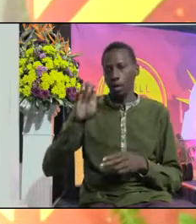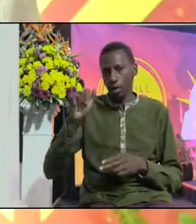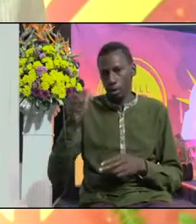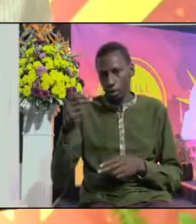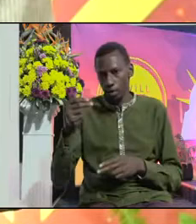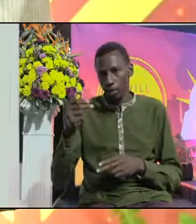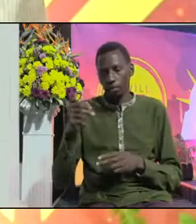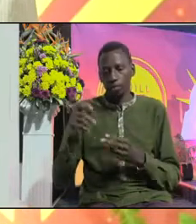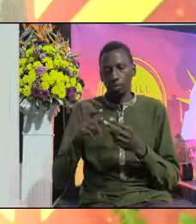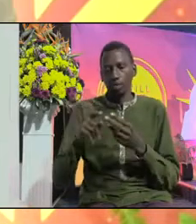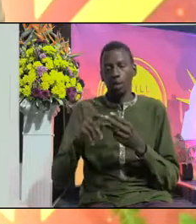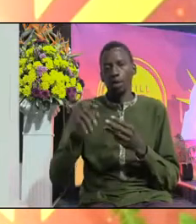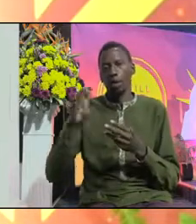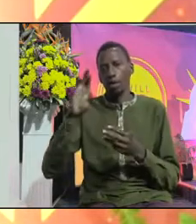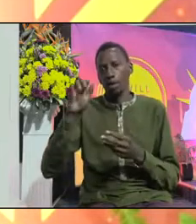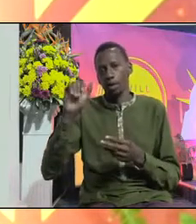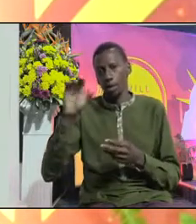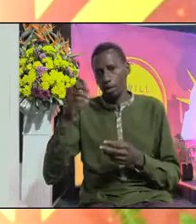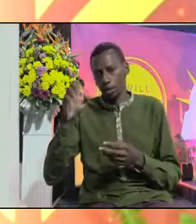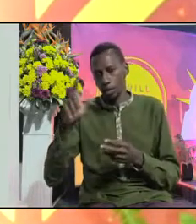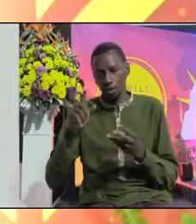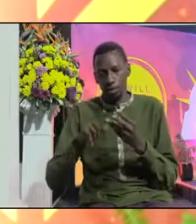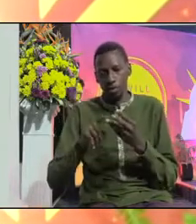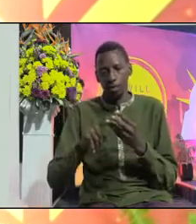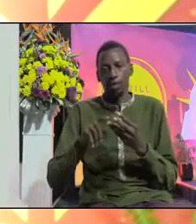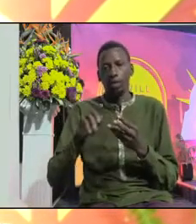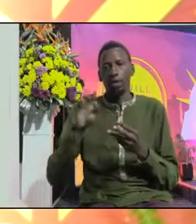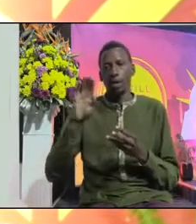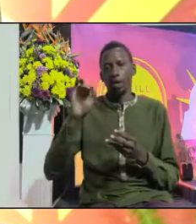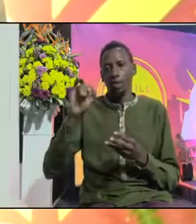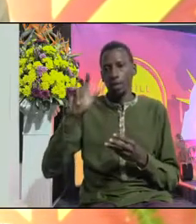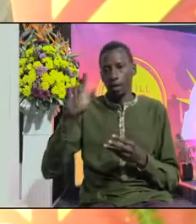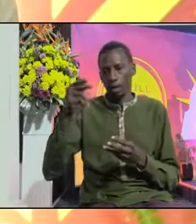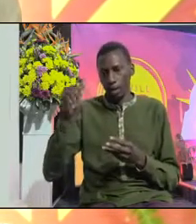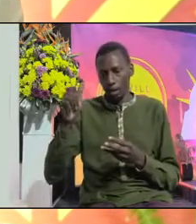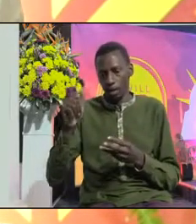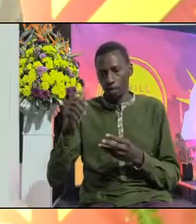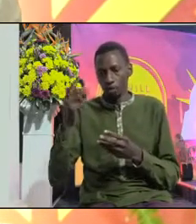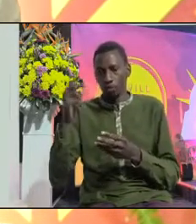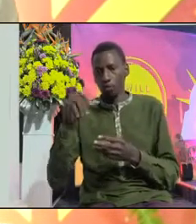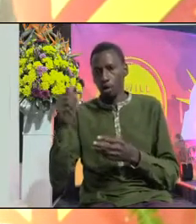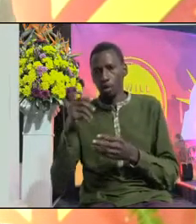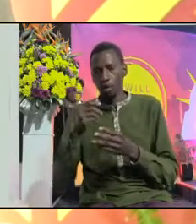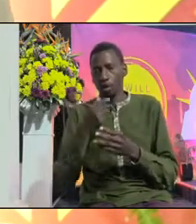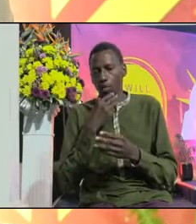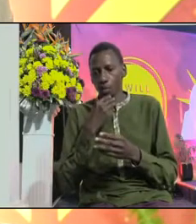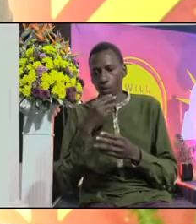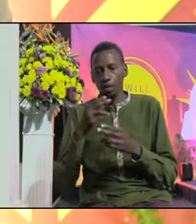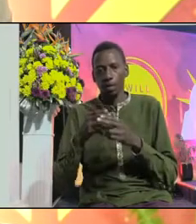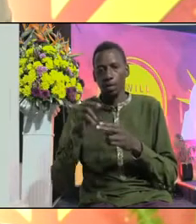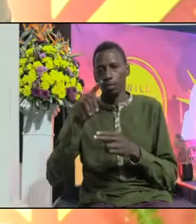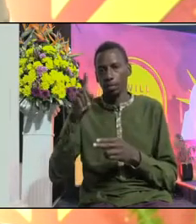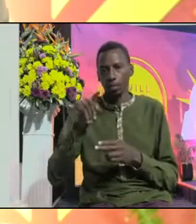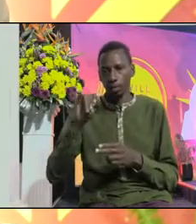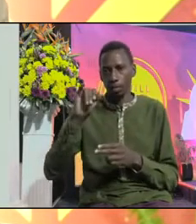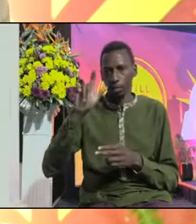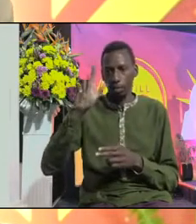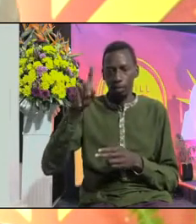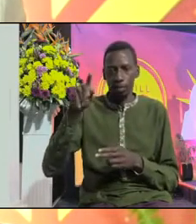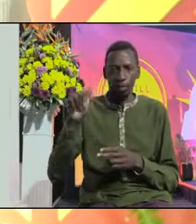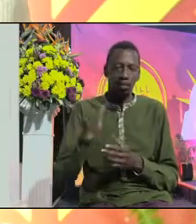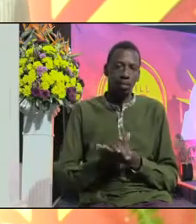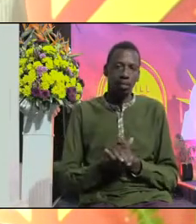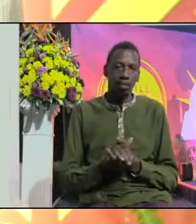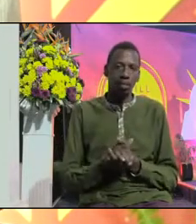by Bilhah, Rachel's maid, and two other boys by Zilpah, Leah's maid.